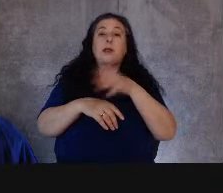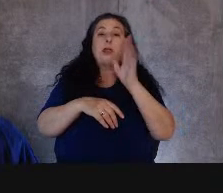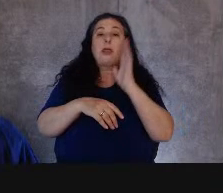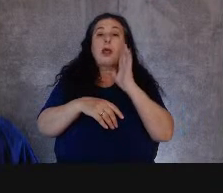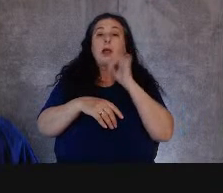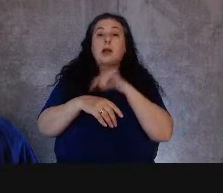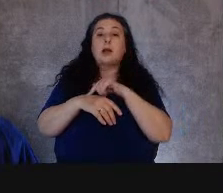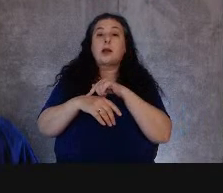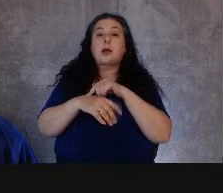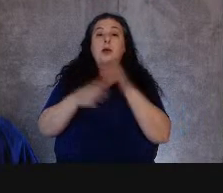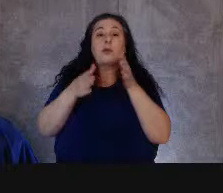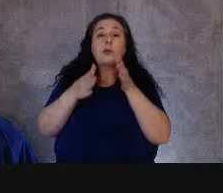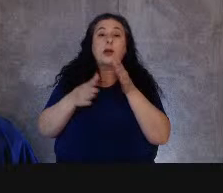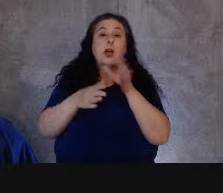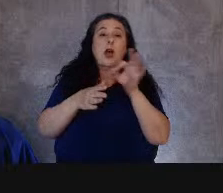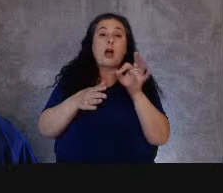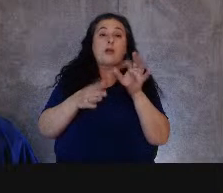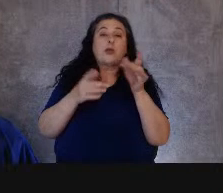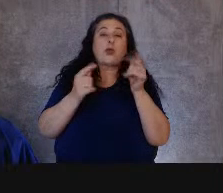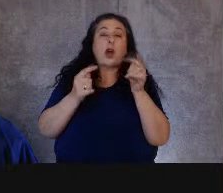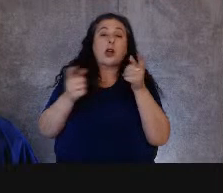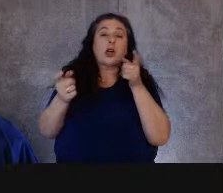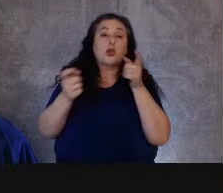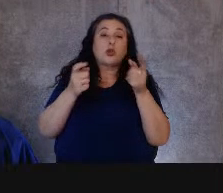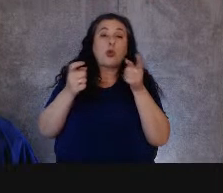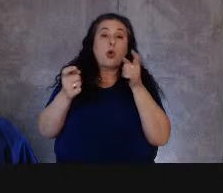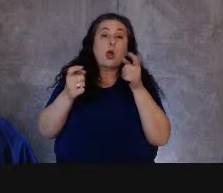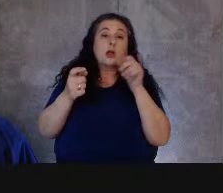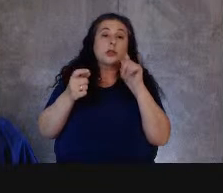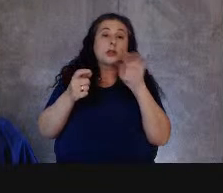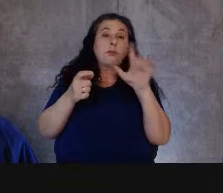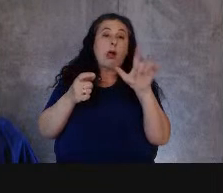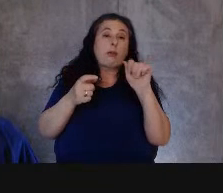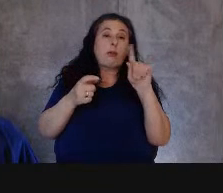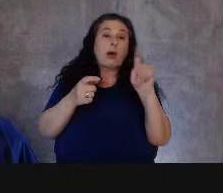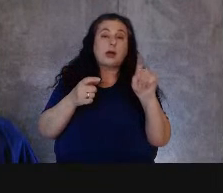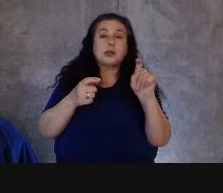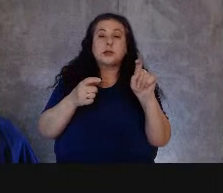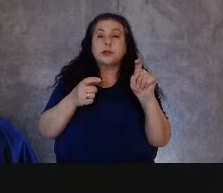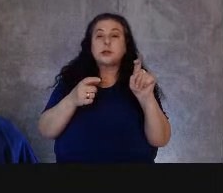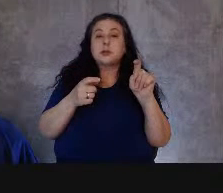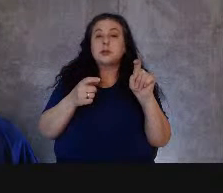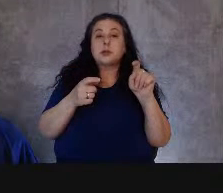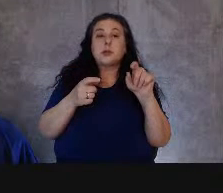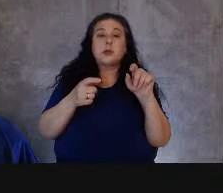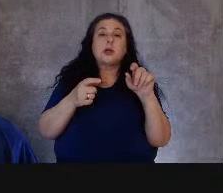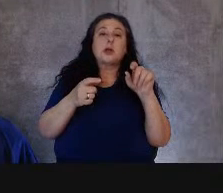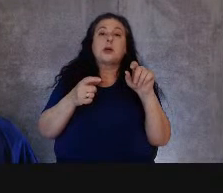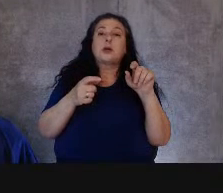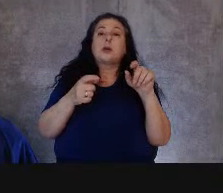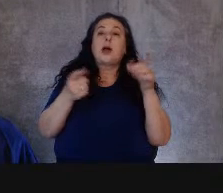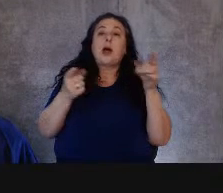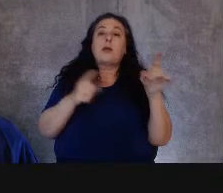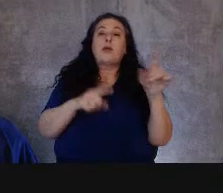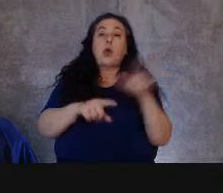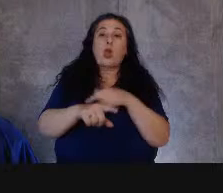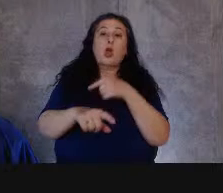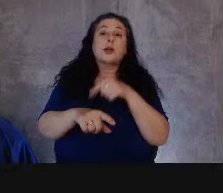a means of trying to control smallpox. It was around for a long time, certainly in